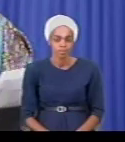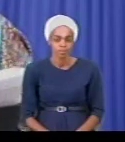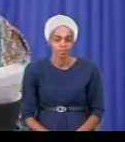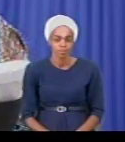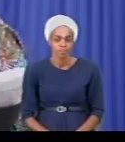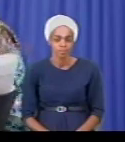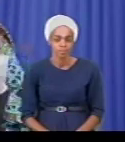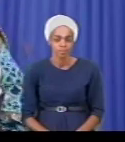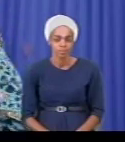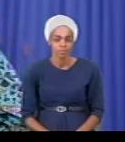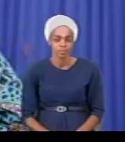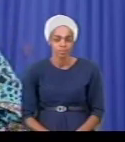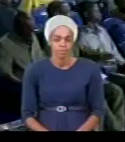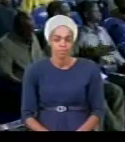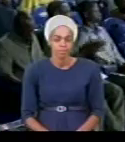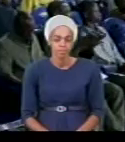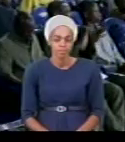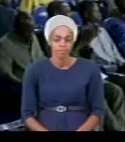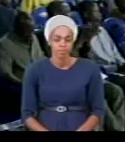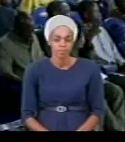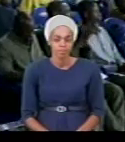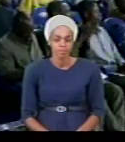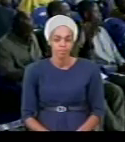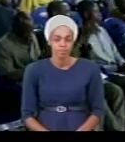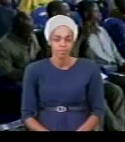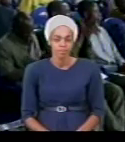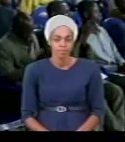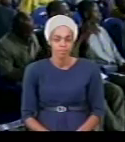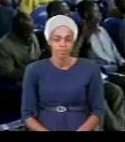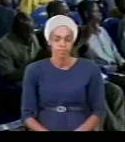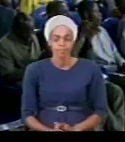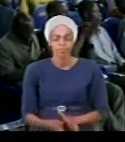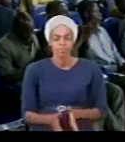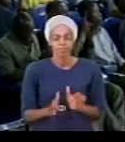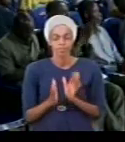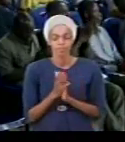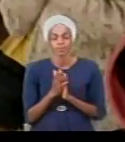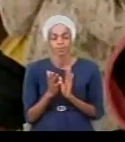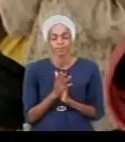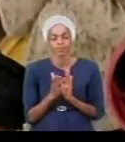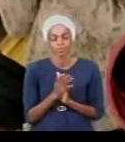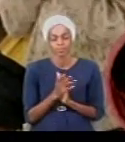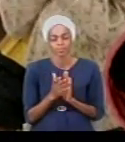si irora ninu gbaya mo let's put our hands together.